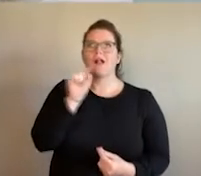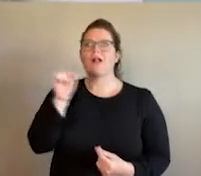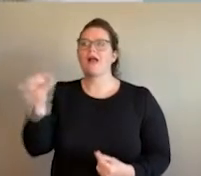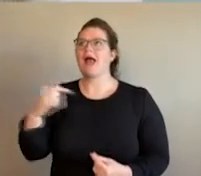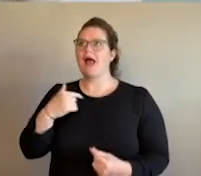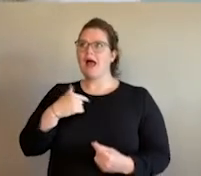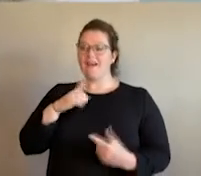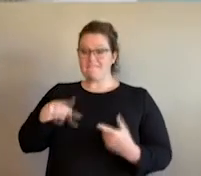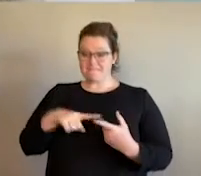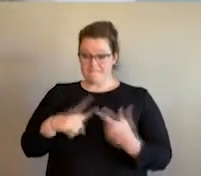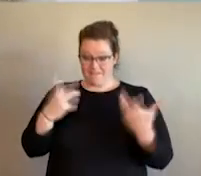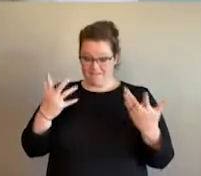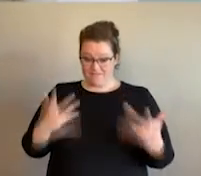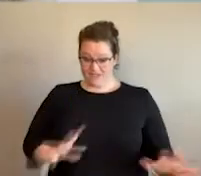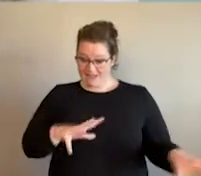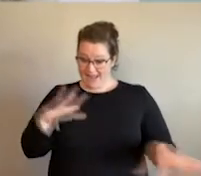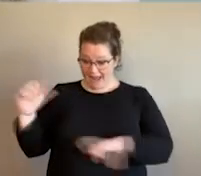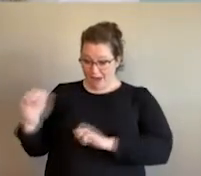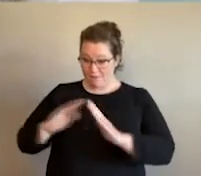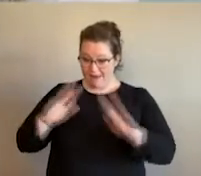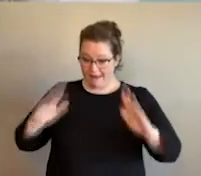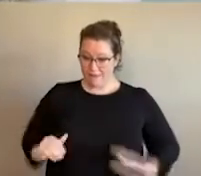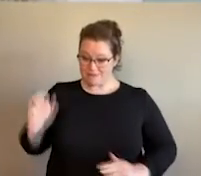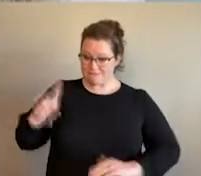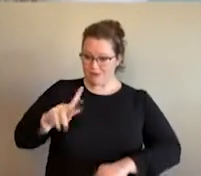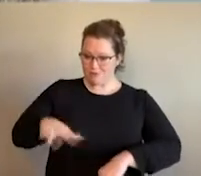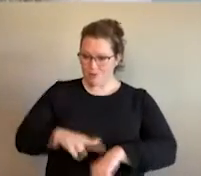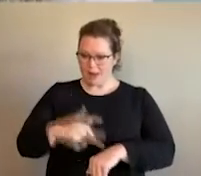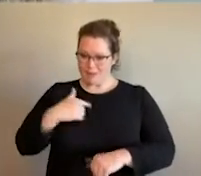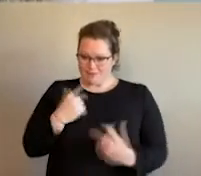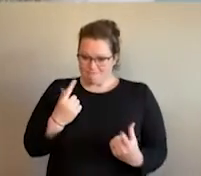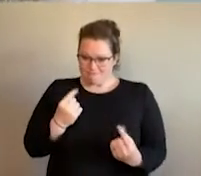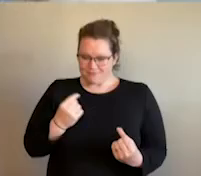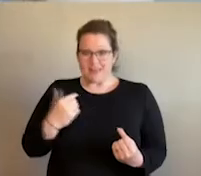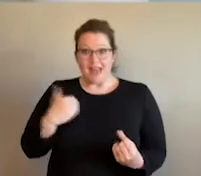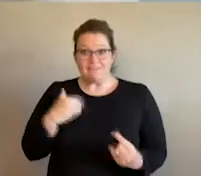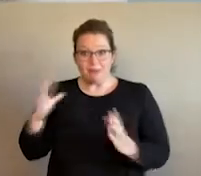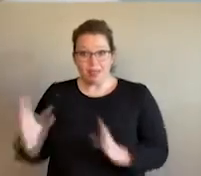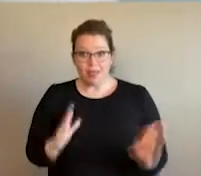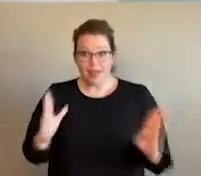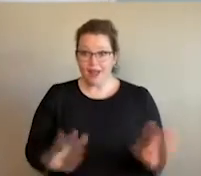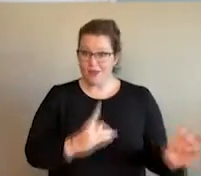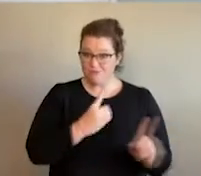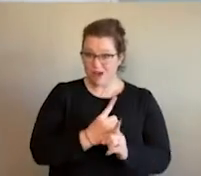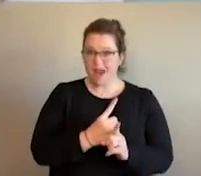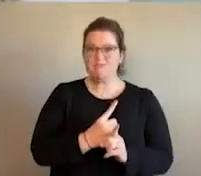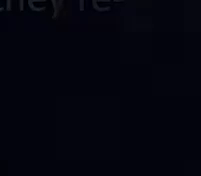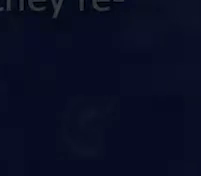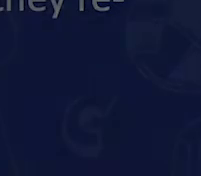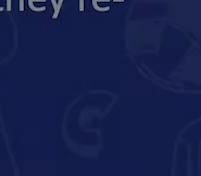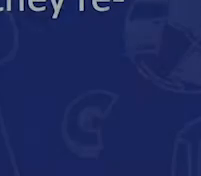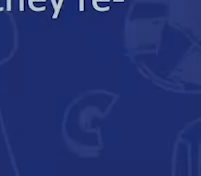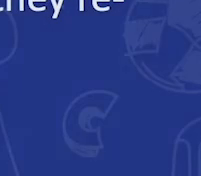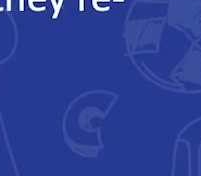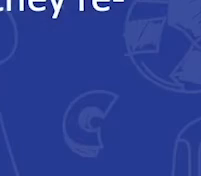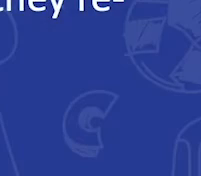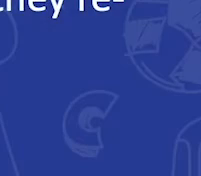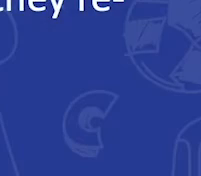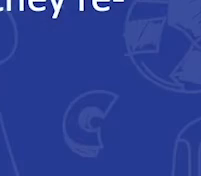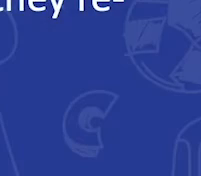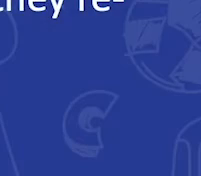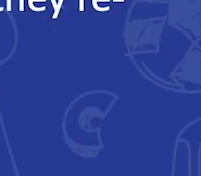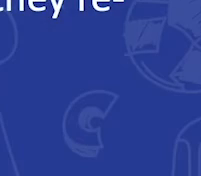do once we're able to kind of get back to normal. So here's the book, What Do You Do with an Idea?